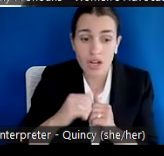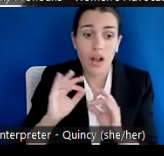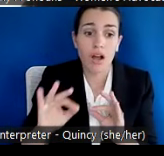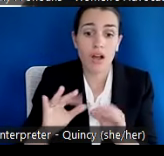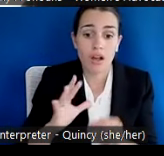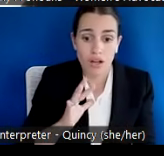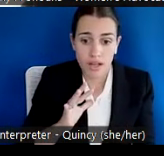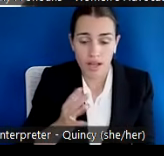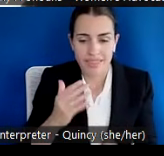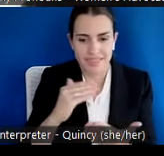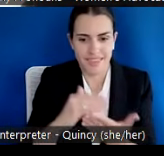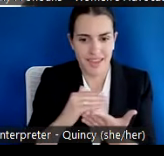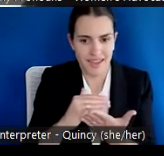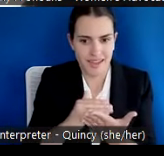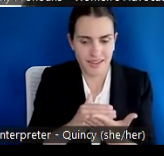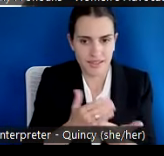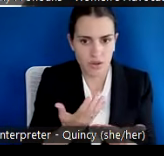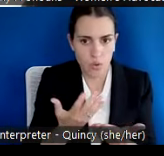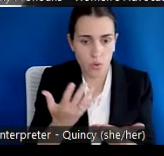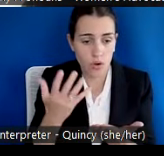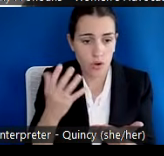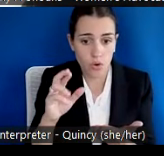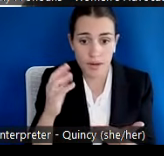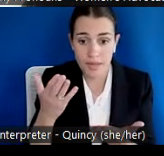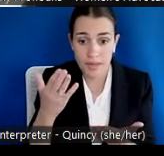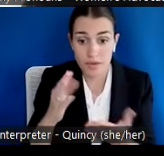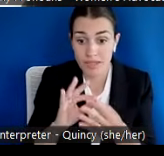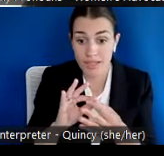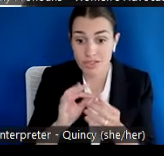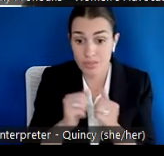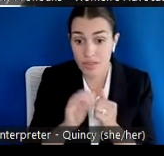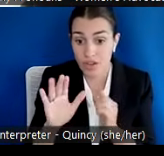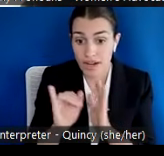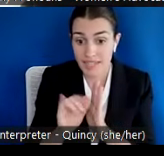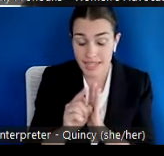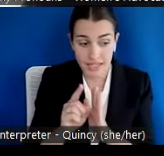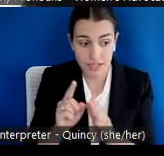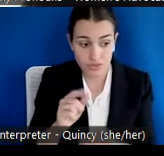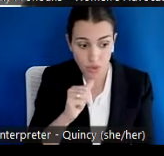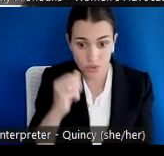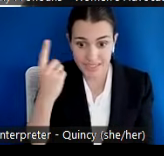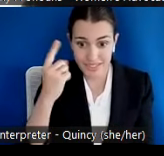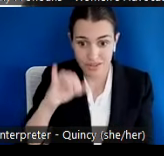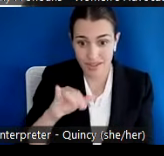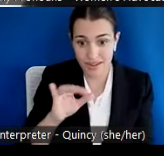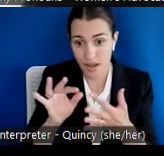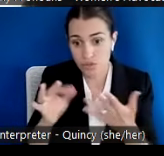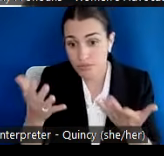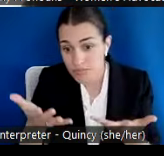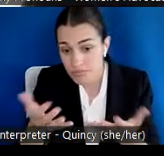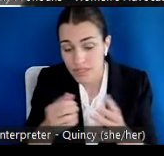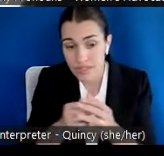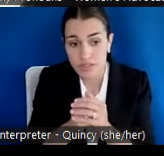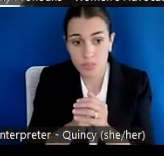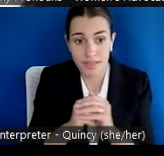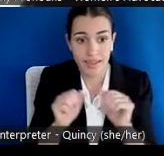Or maybe because of their relationship with their identity, they might not consider that to be an option. So being able to assess